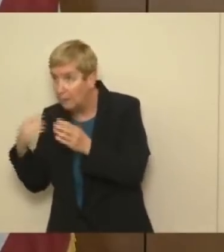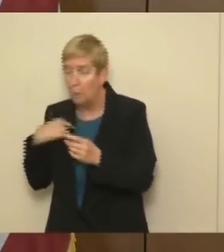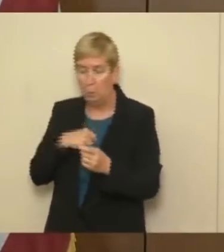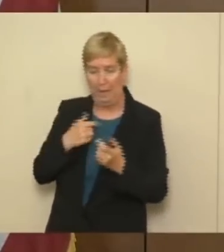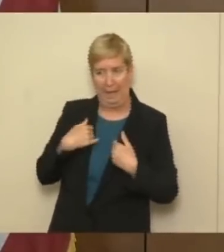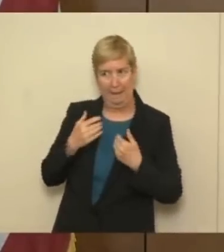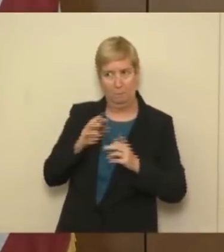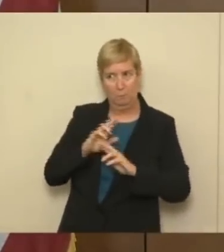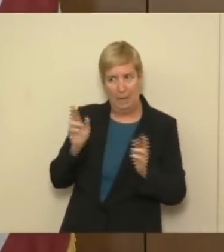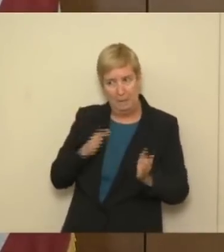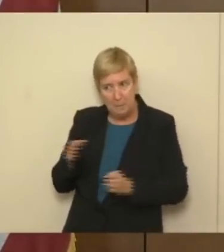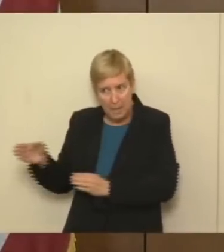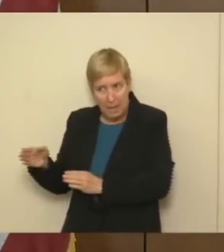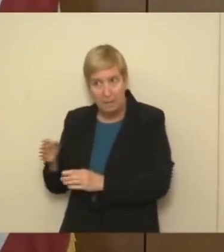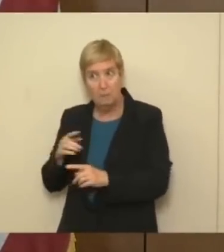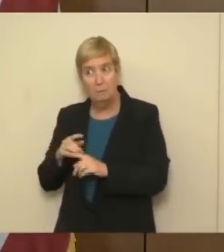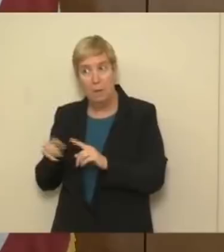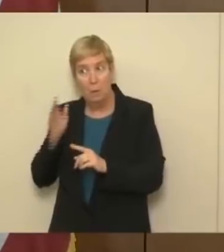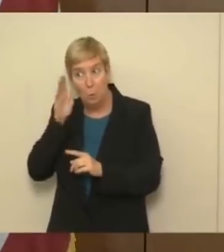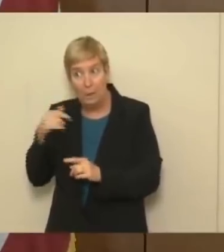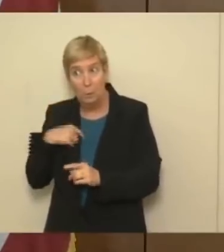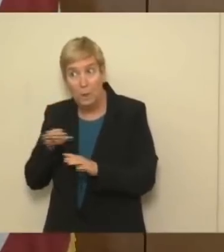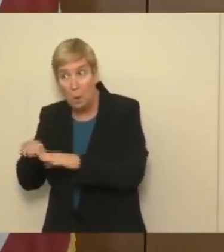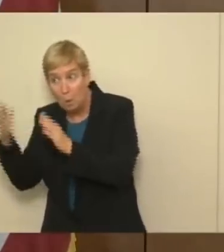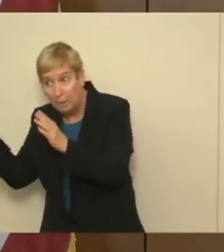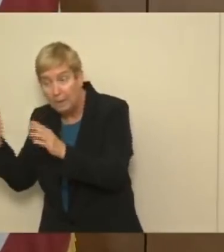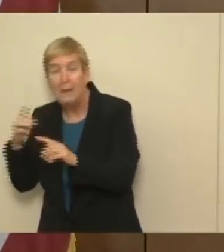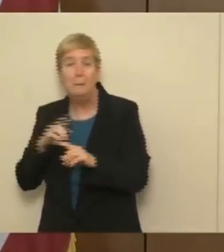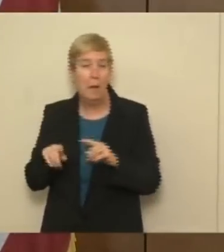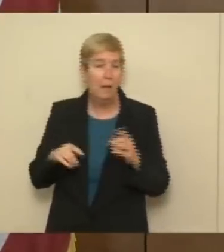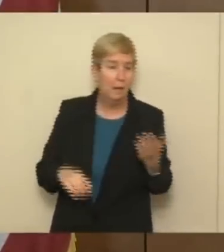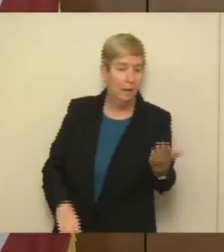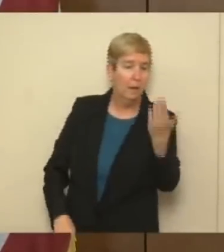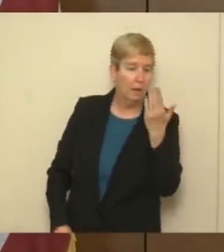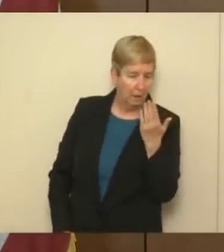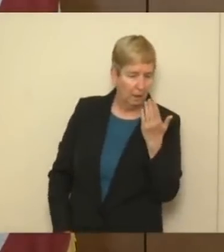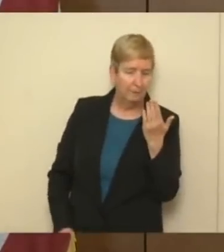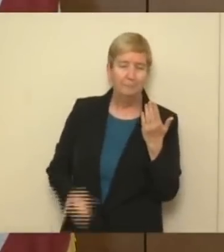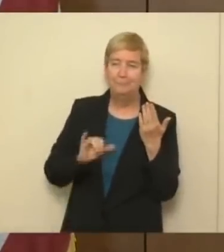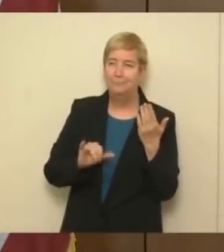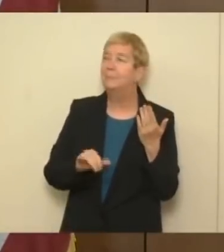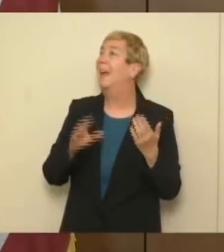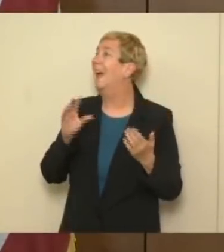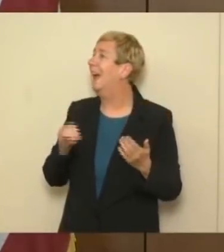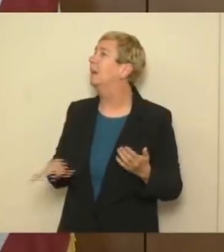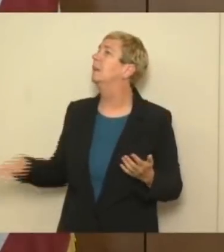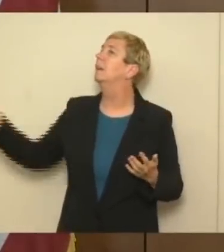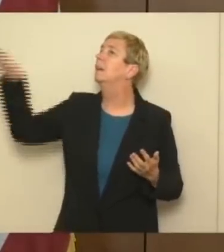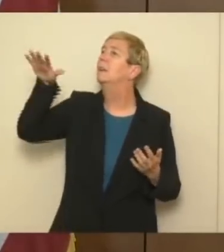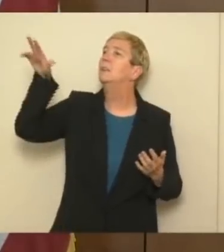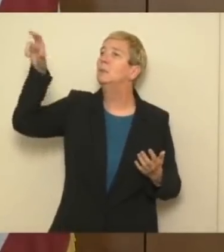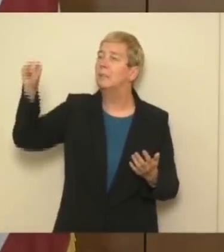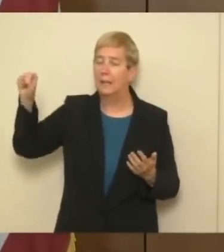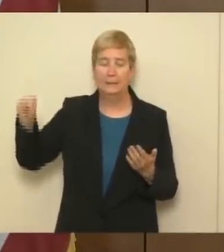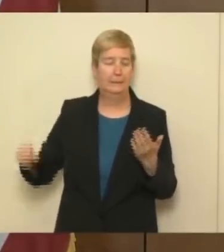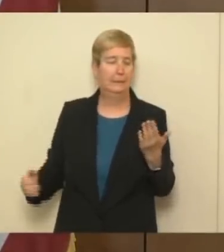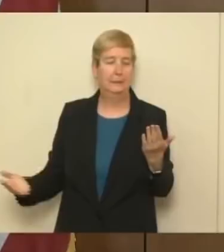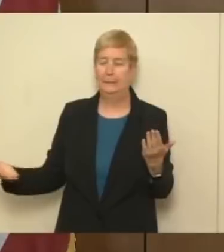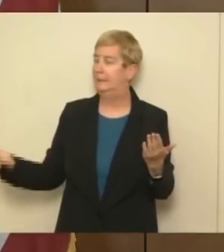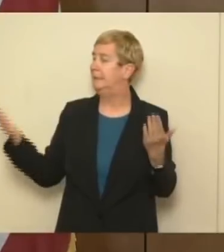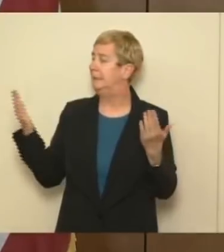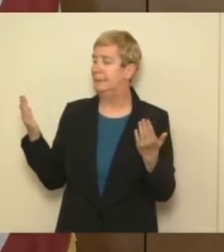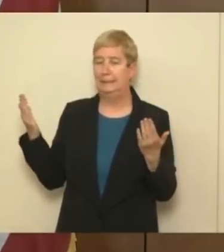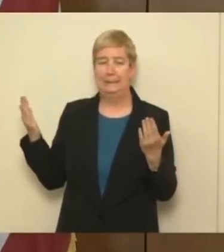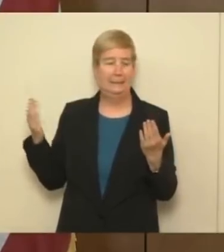openings. But given what's going on around us in the country, and given the end results that